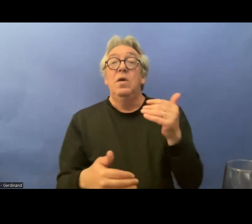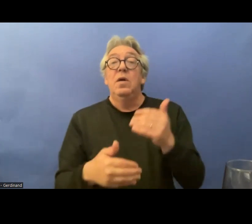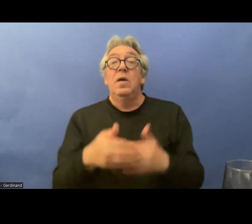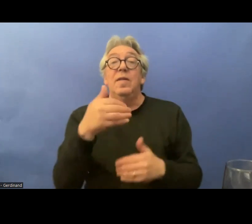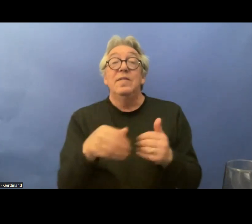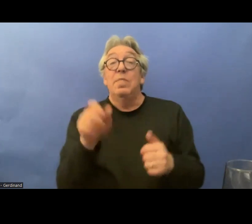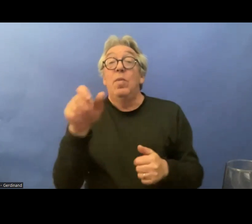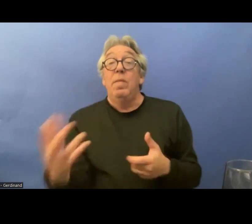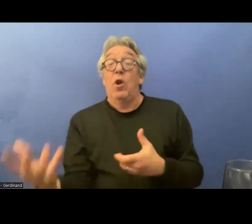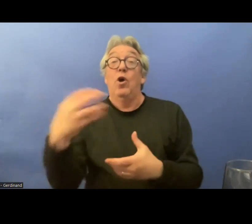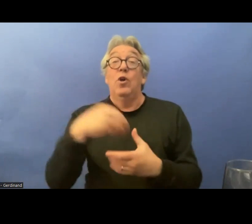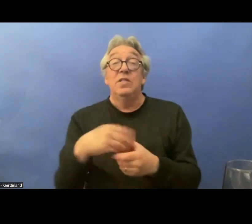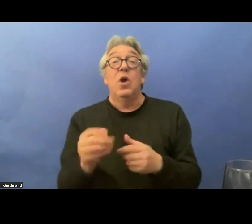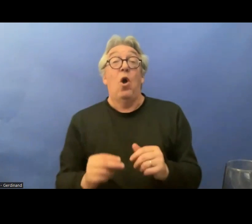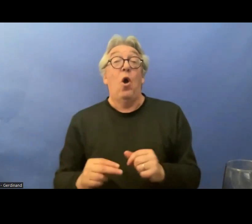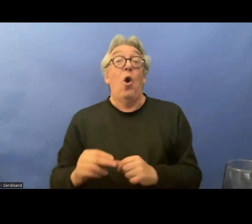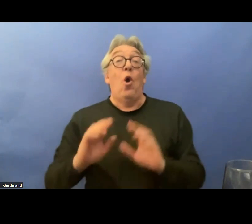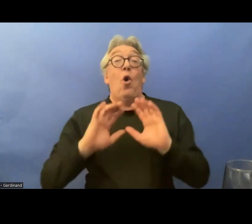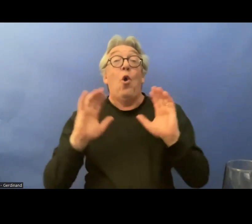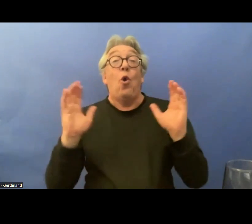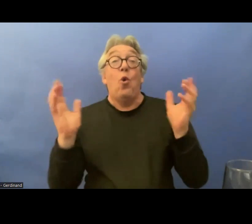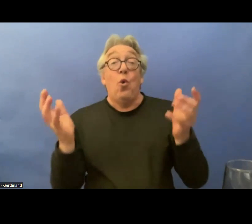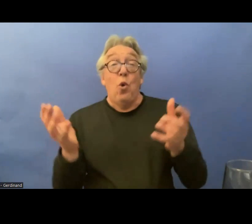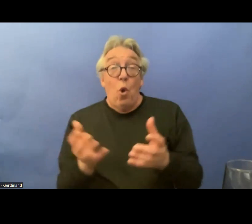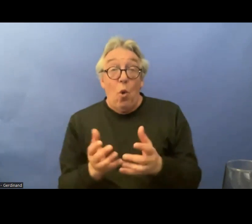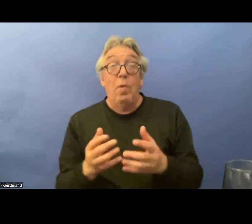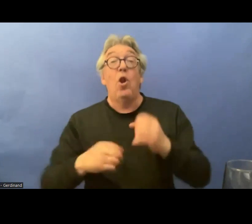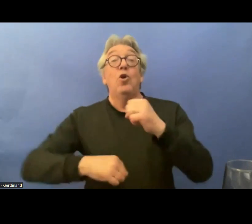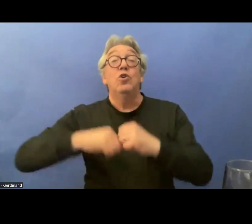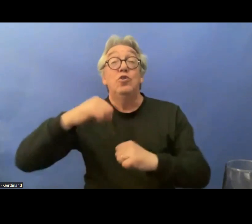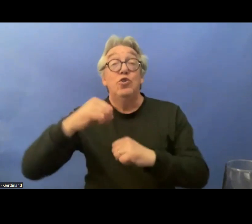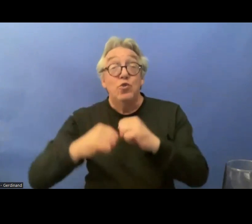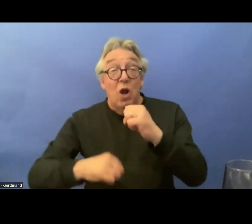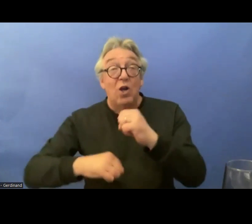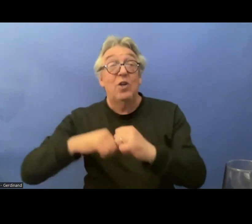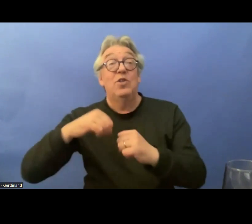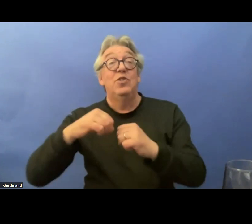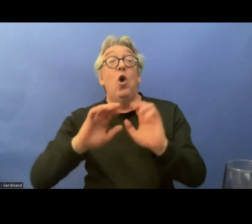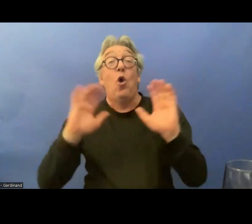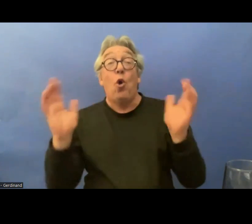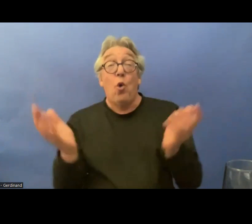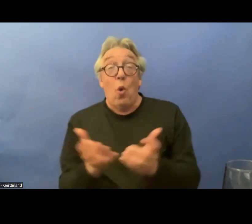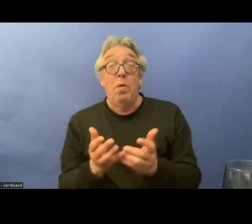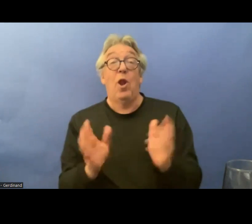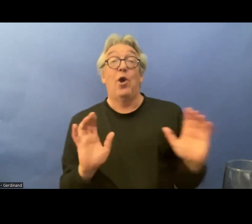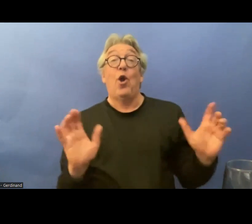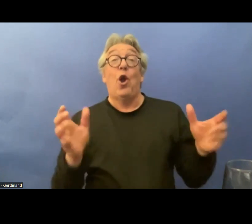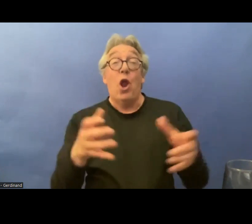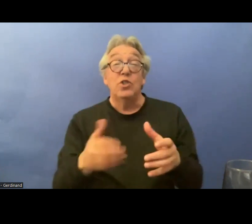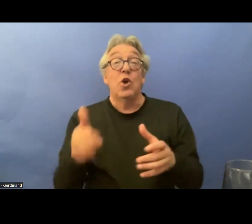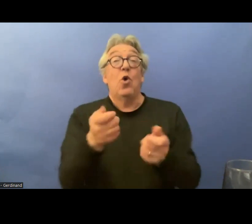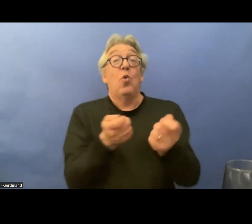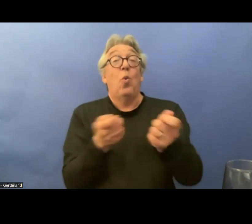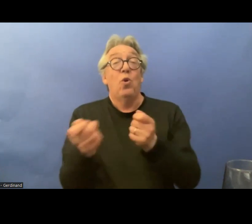through the Global Cluster Coordination Group, the GCCG. And for the colleagues that are not familiar with the Global Cluster Coordination Group, this is a